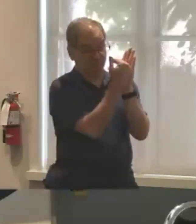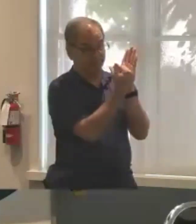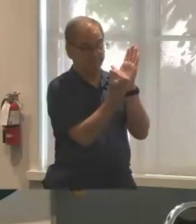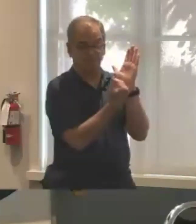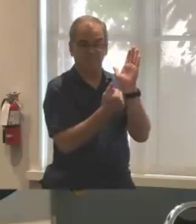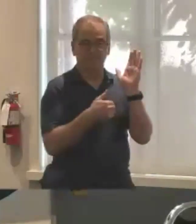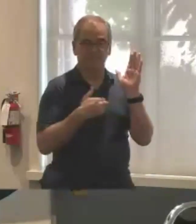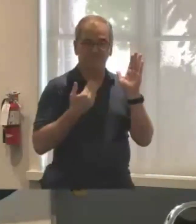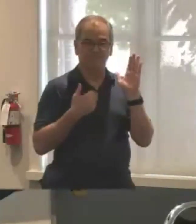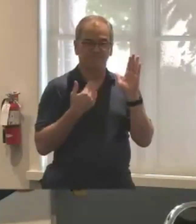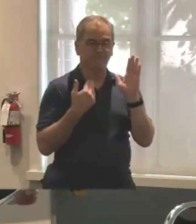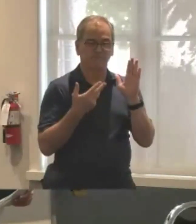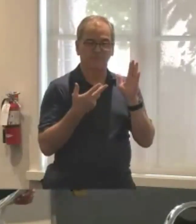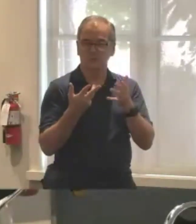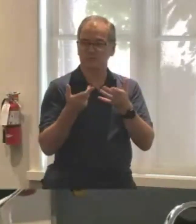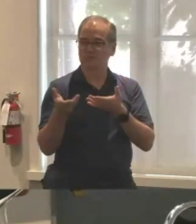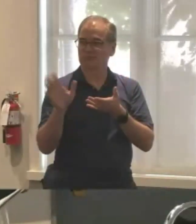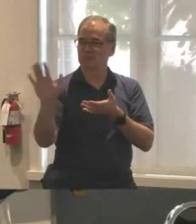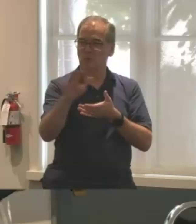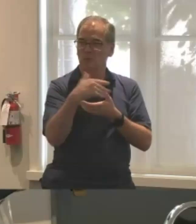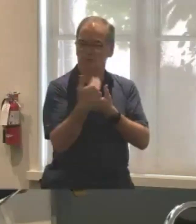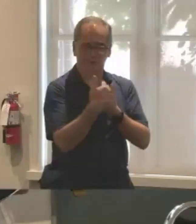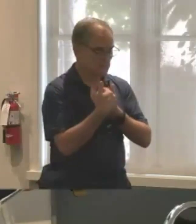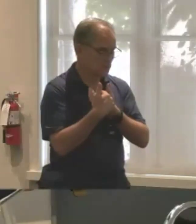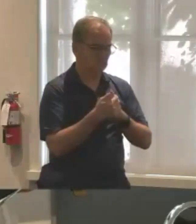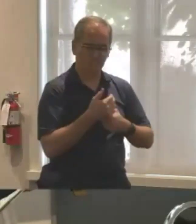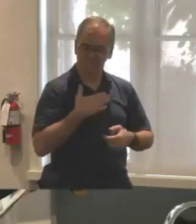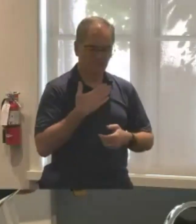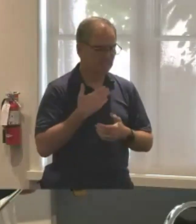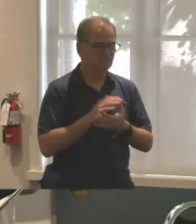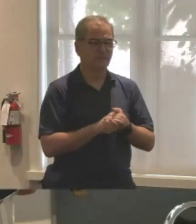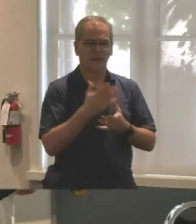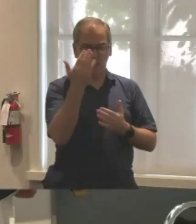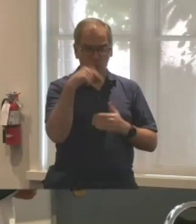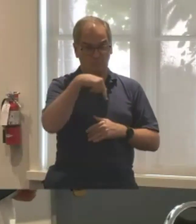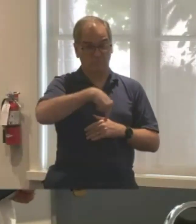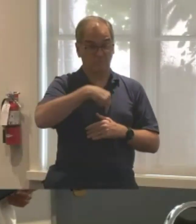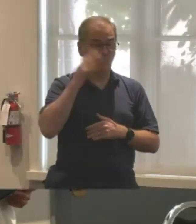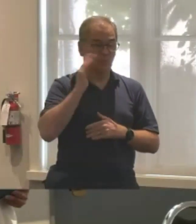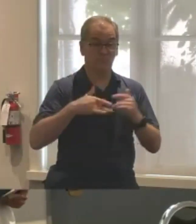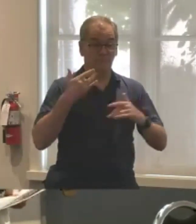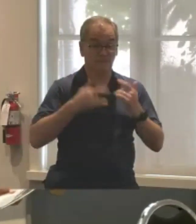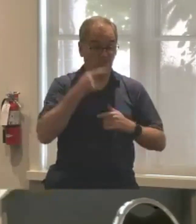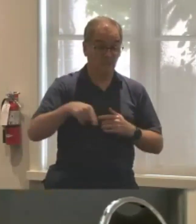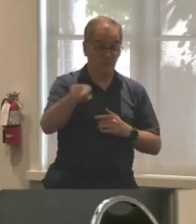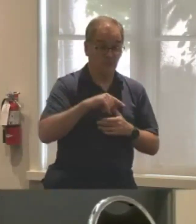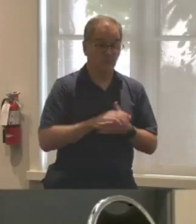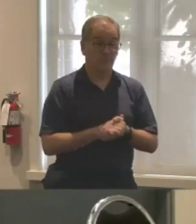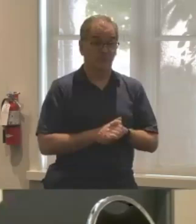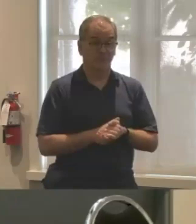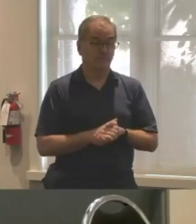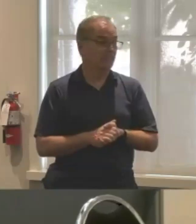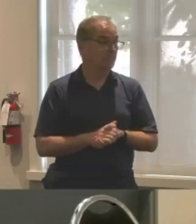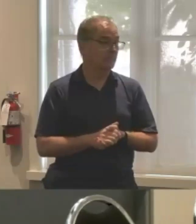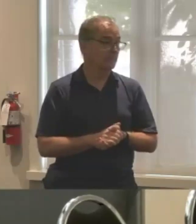I hope our this session also will be interesting to you. And I am very excited and also proud